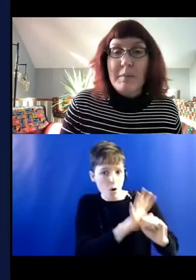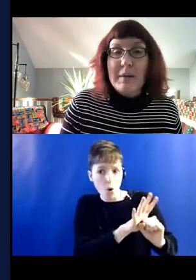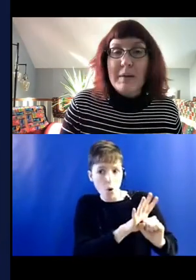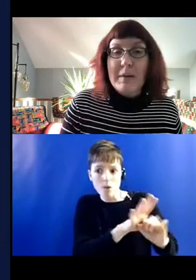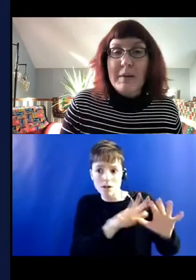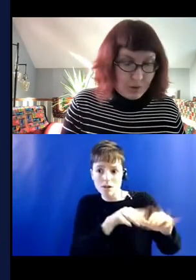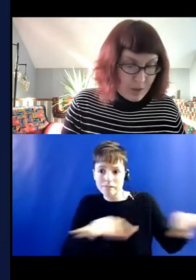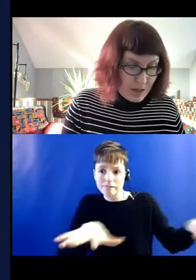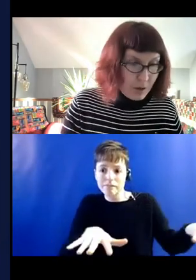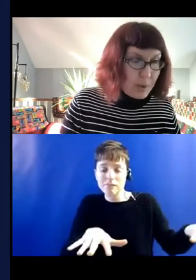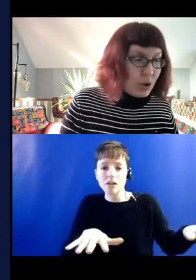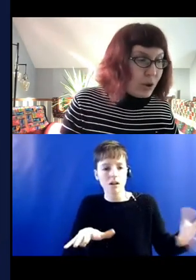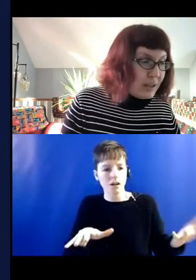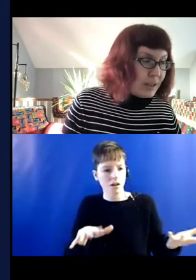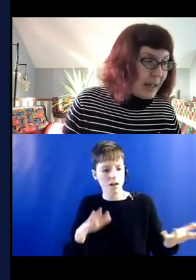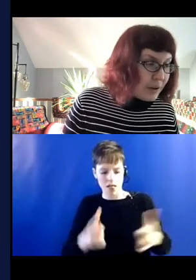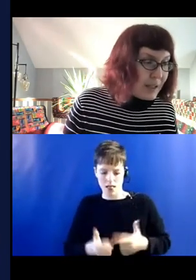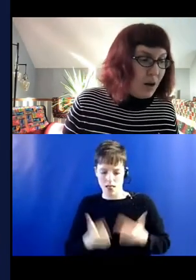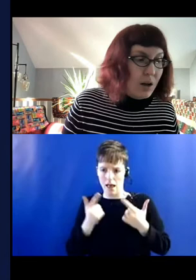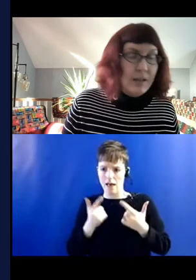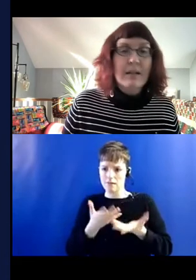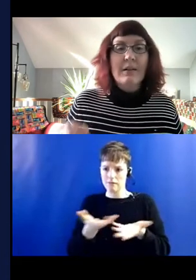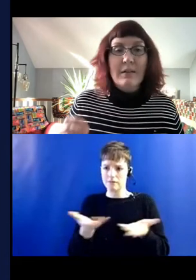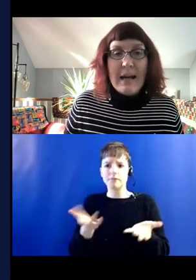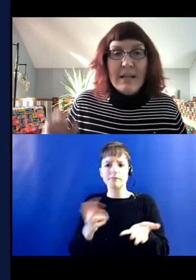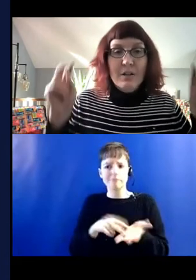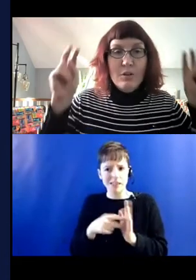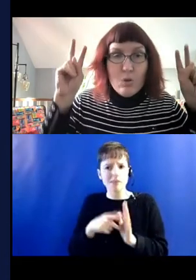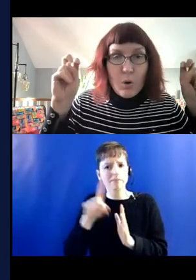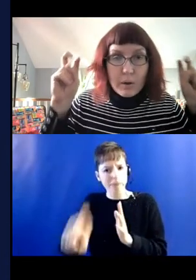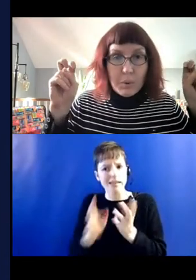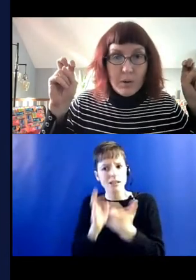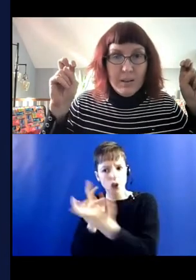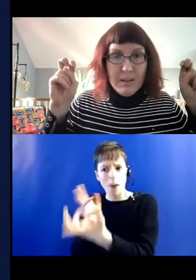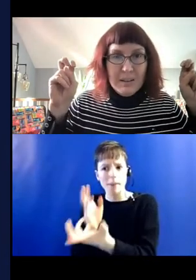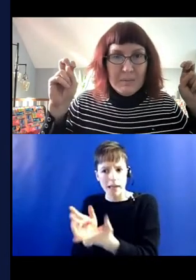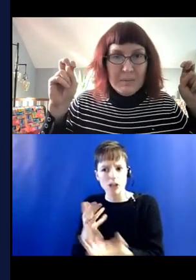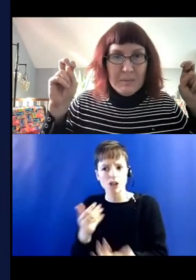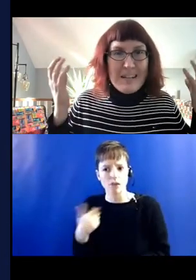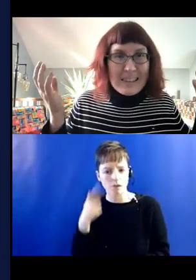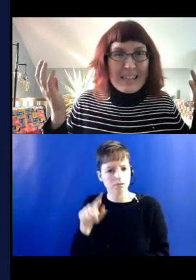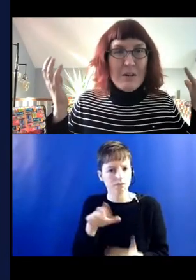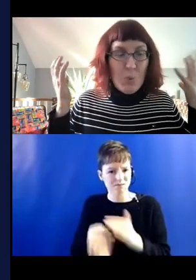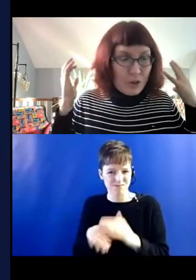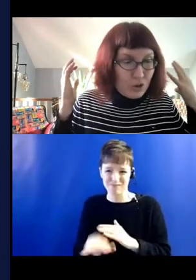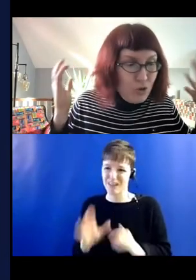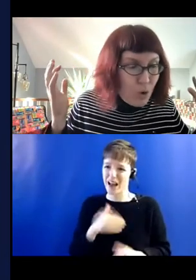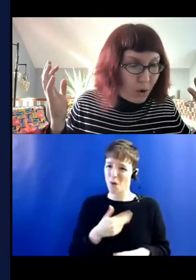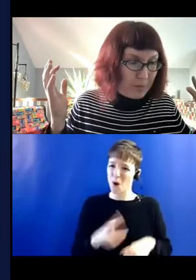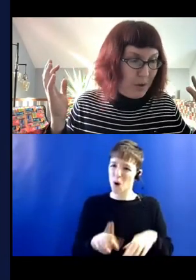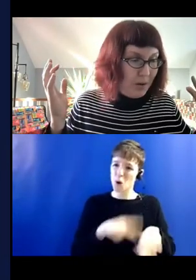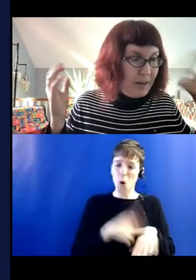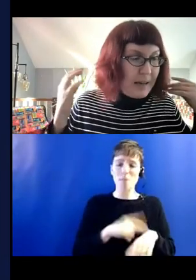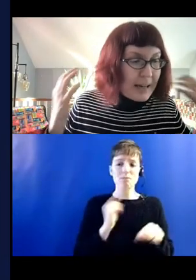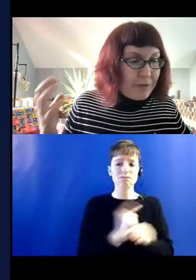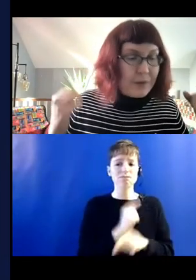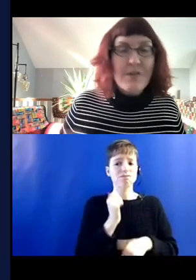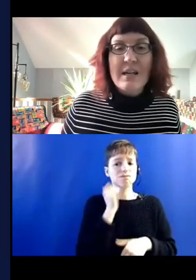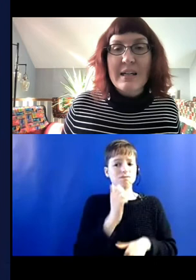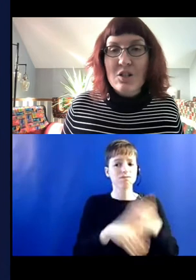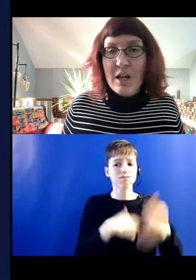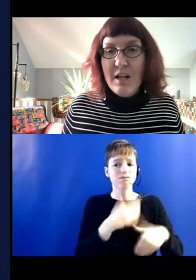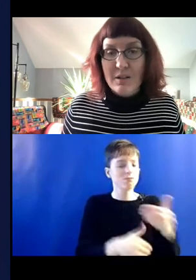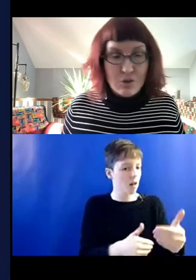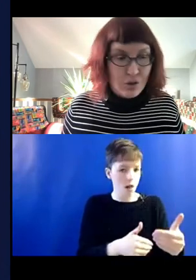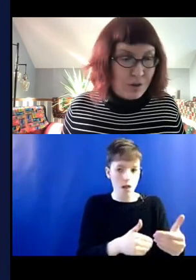needed accommodations. We couldn't carry on like normal because nothing was normal.